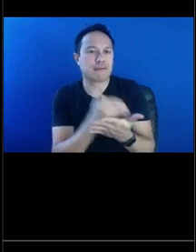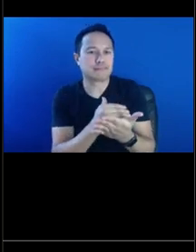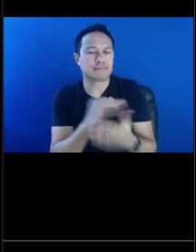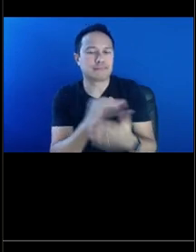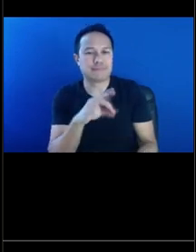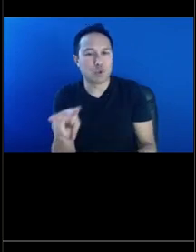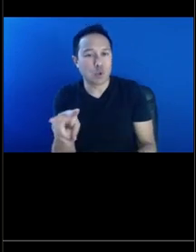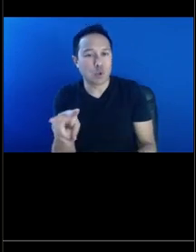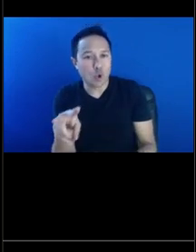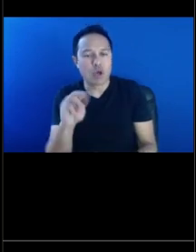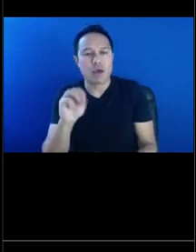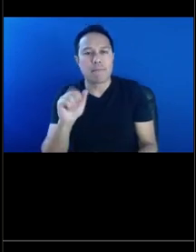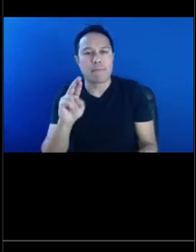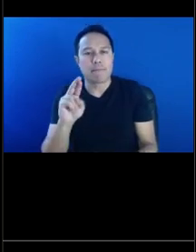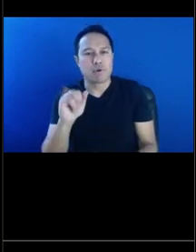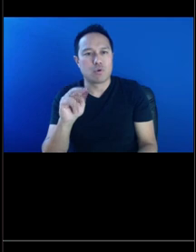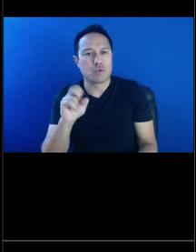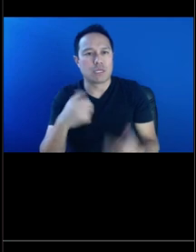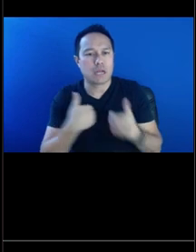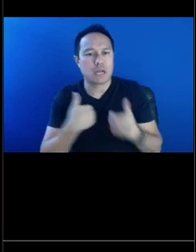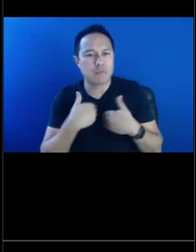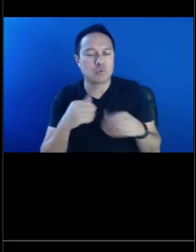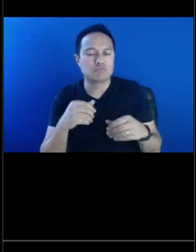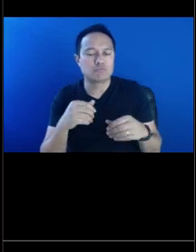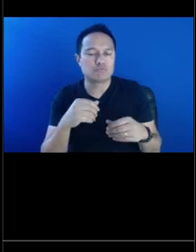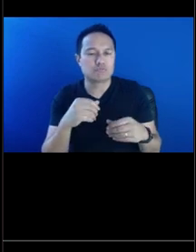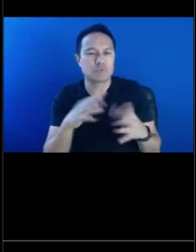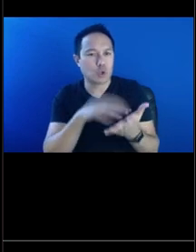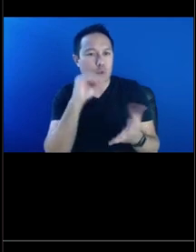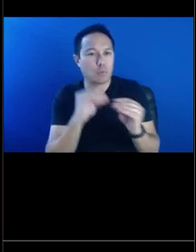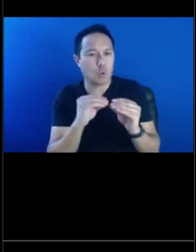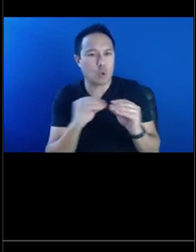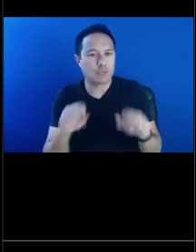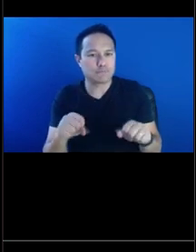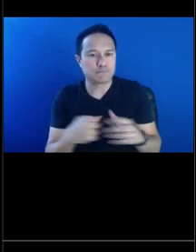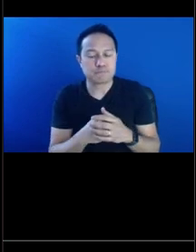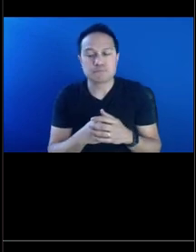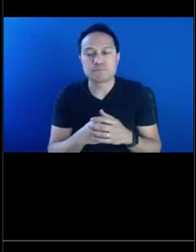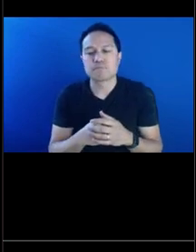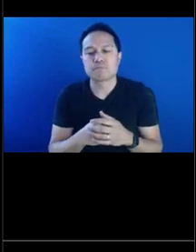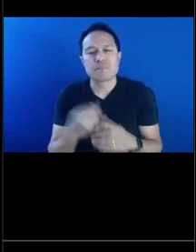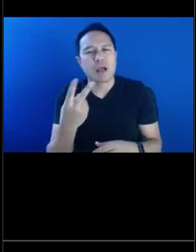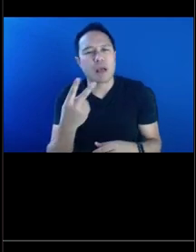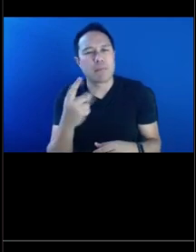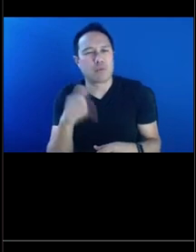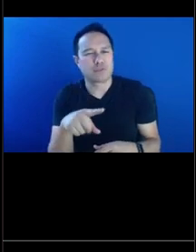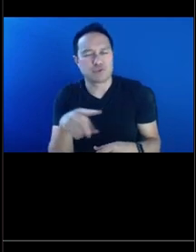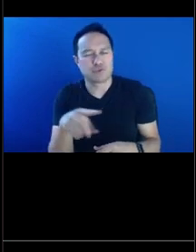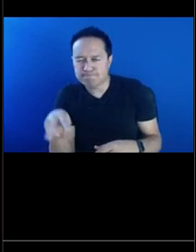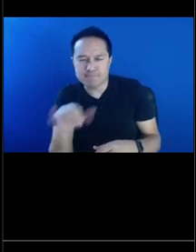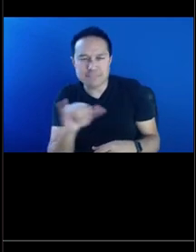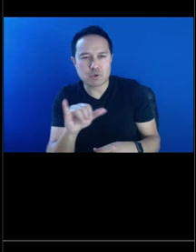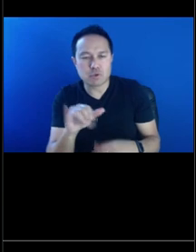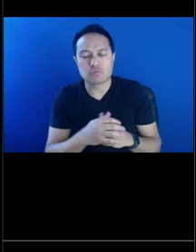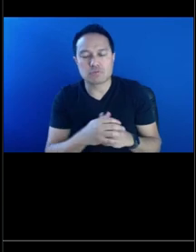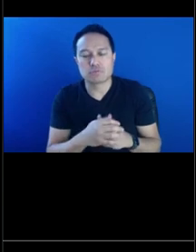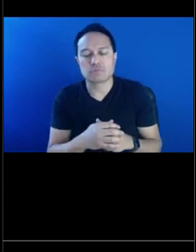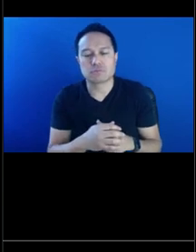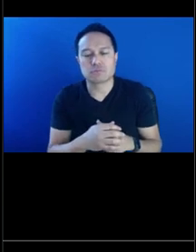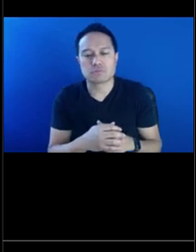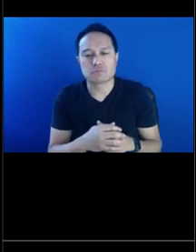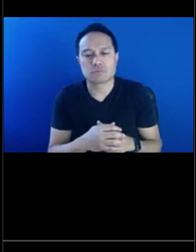to tell the difference. So a couple of questions that are very similar, and I'm just going to shout out, I don't want you to answer because